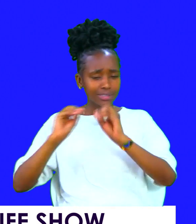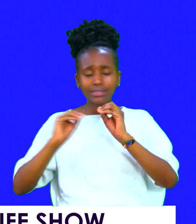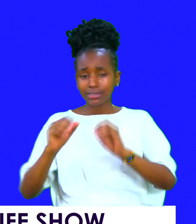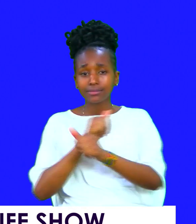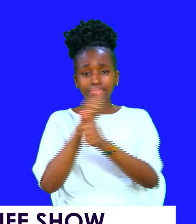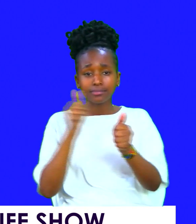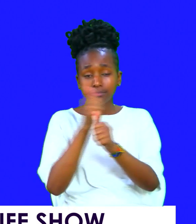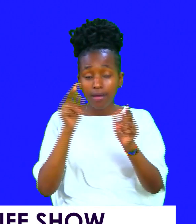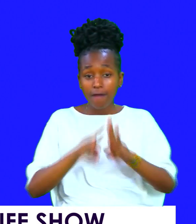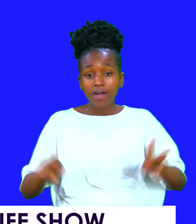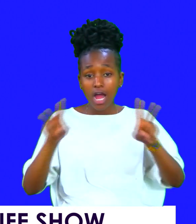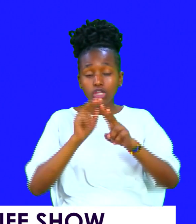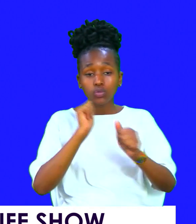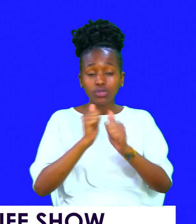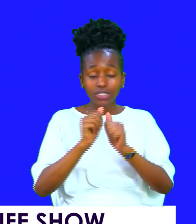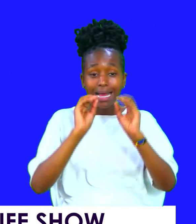there.